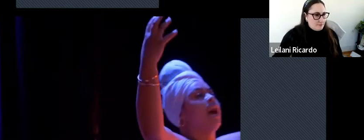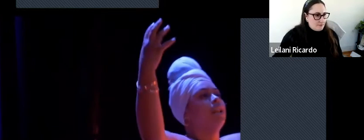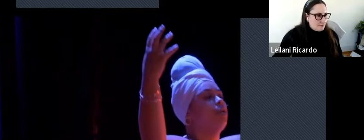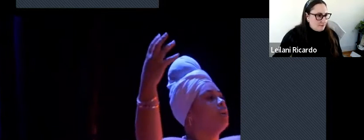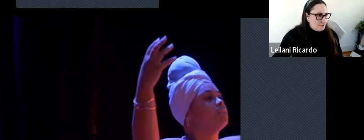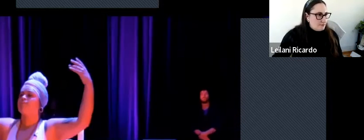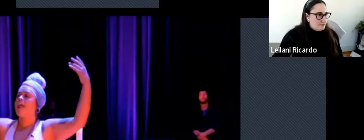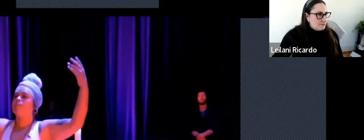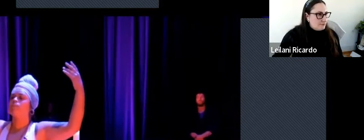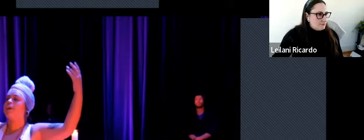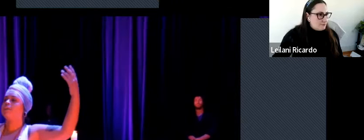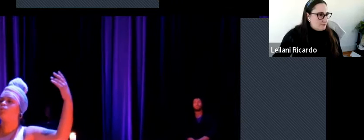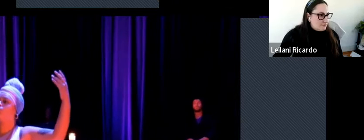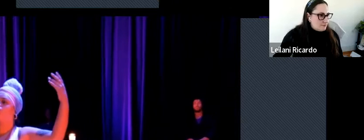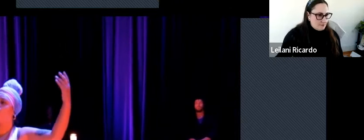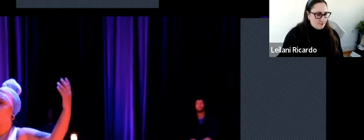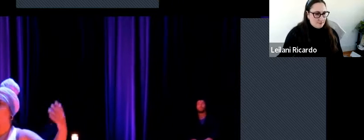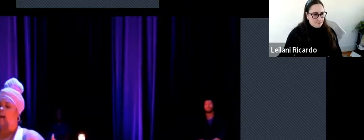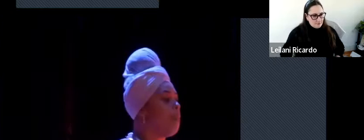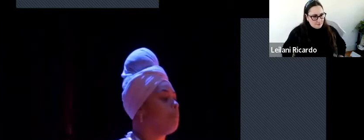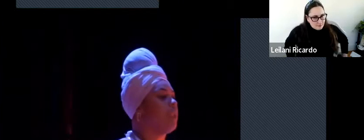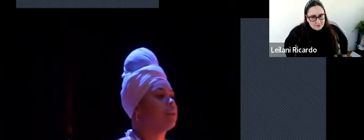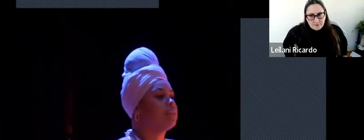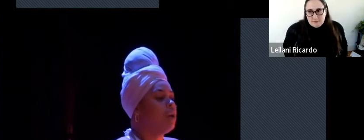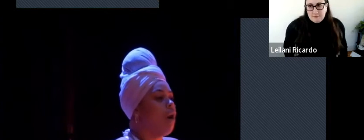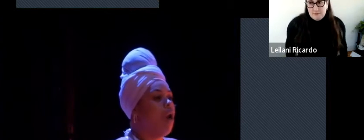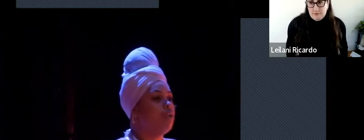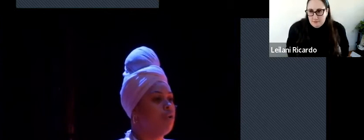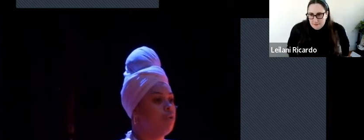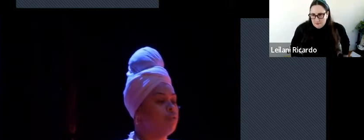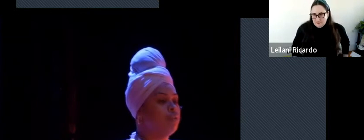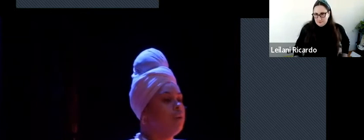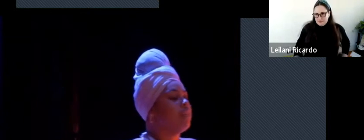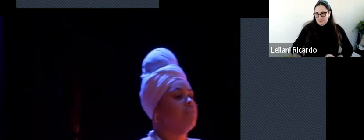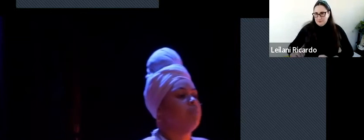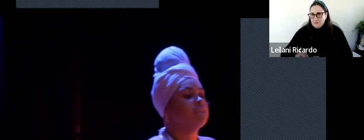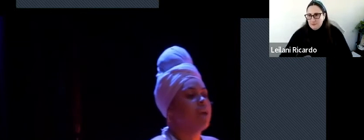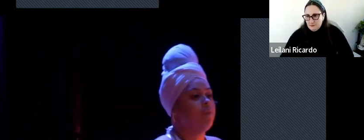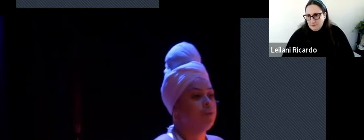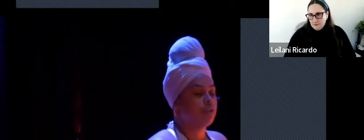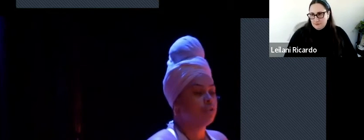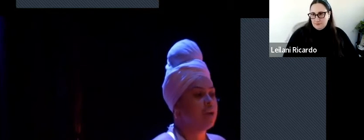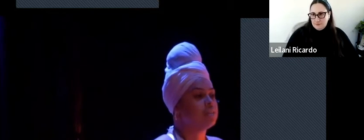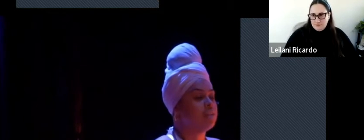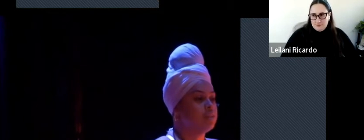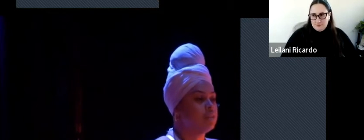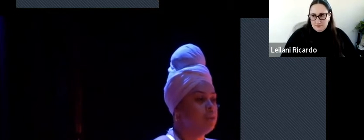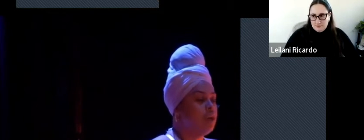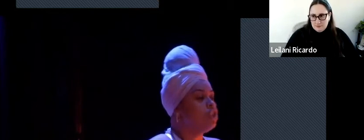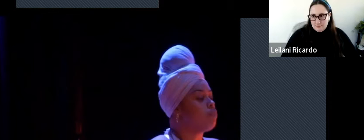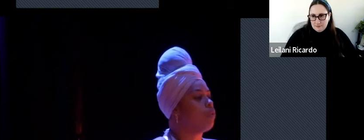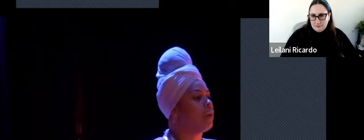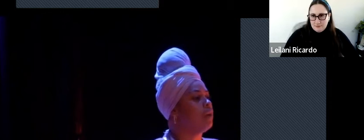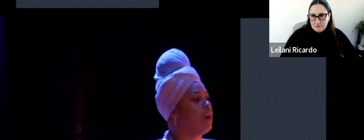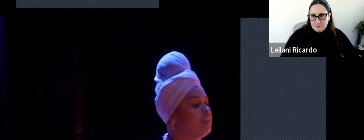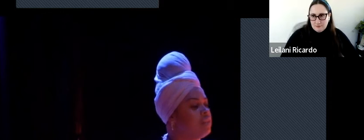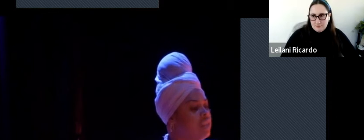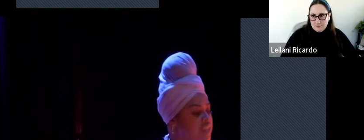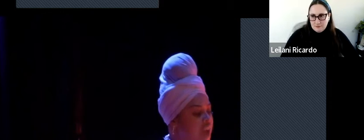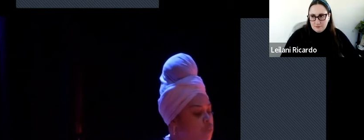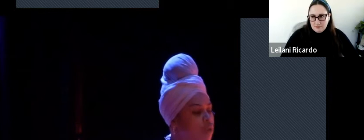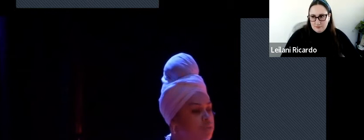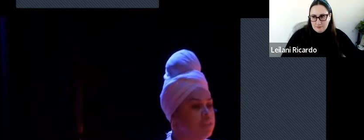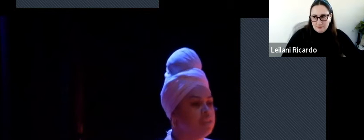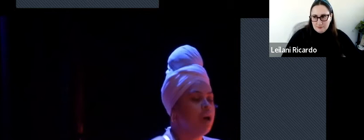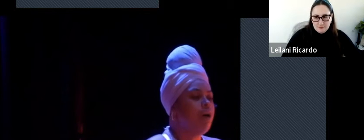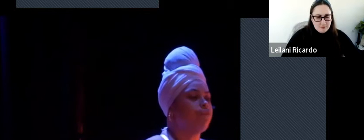1,000 hallelujahs to flowers picked too soon. Plucked, oh goon, they've miscarried your justice. Smoking guns and